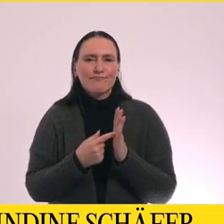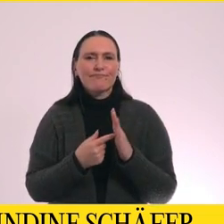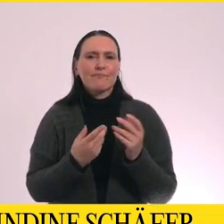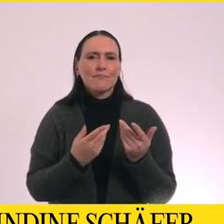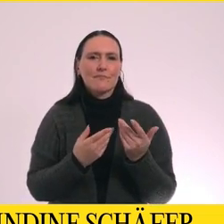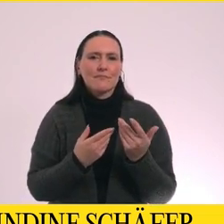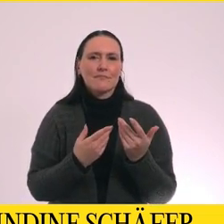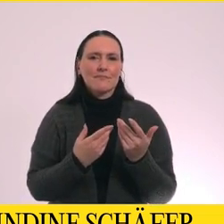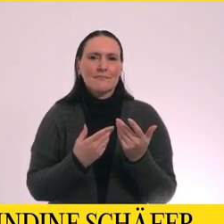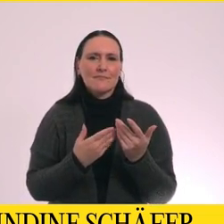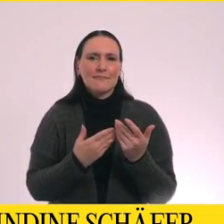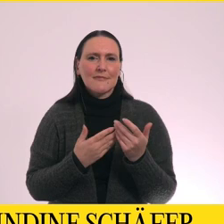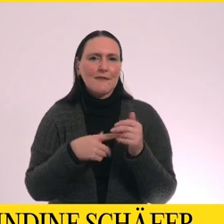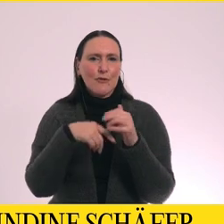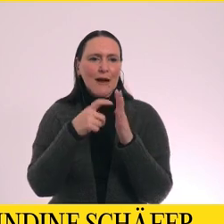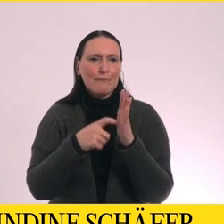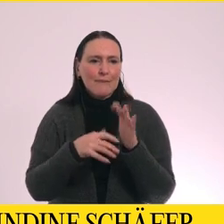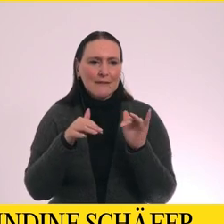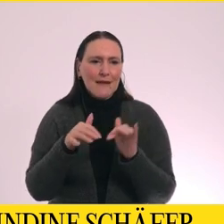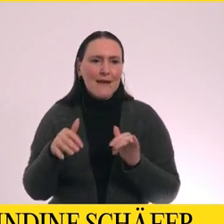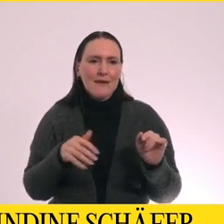here today, to be part of the conversation.